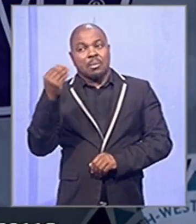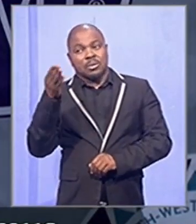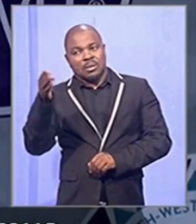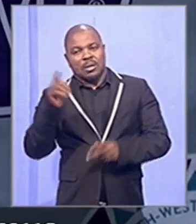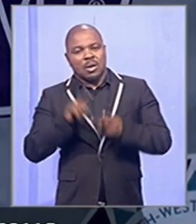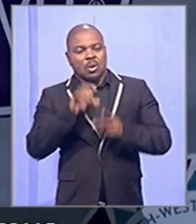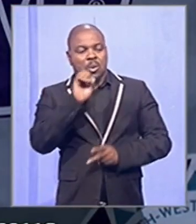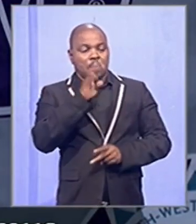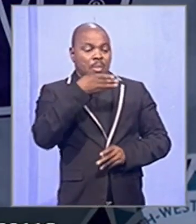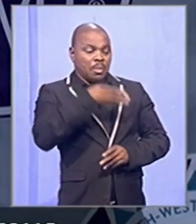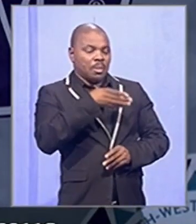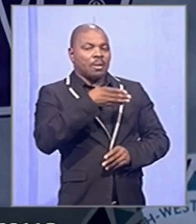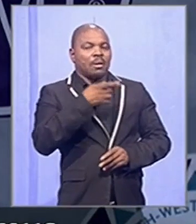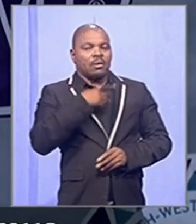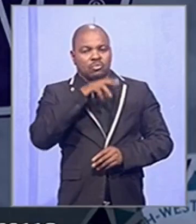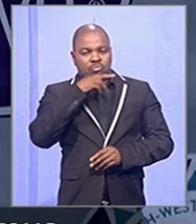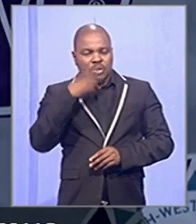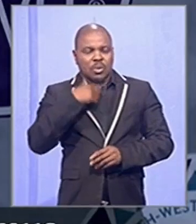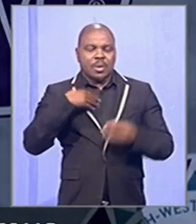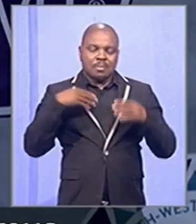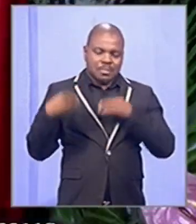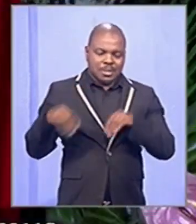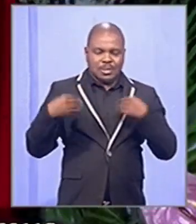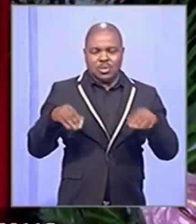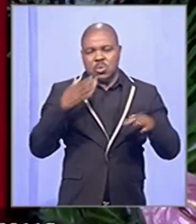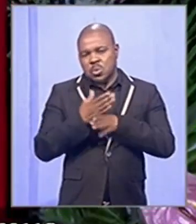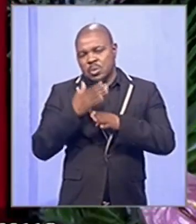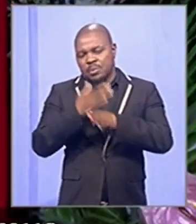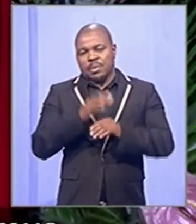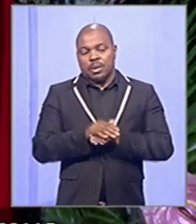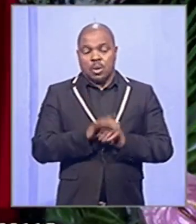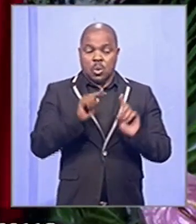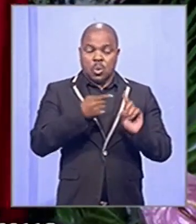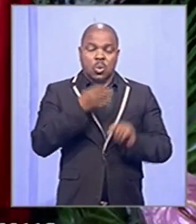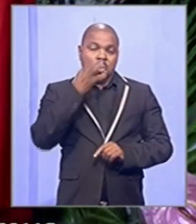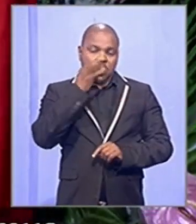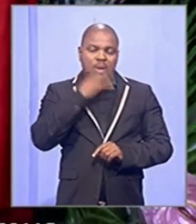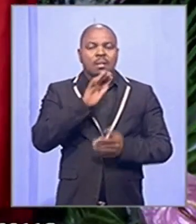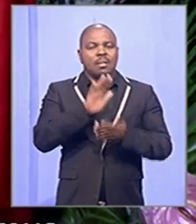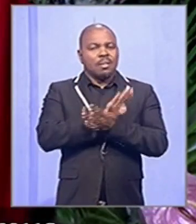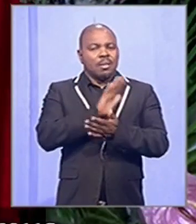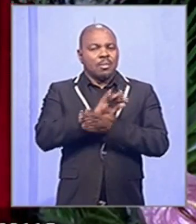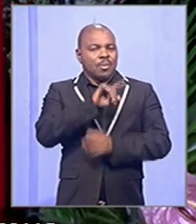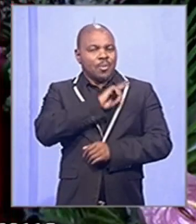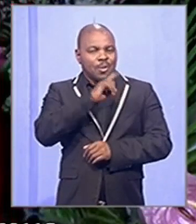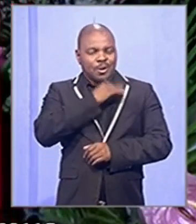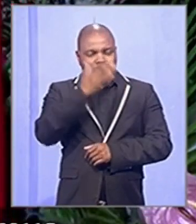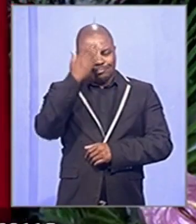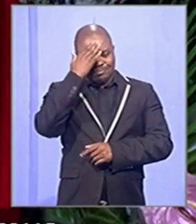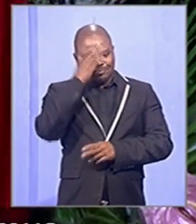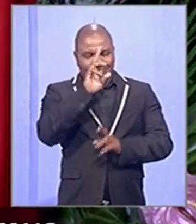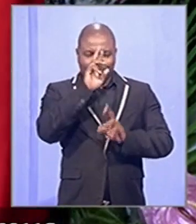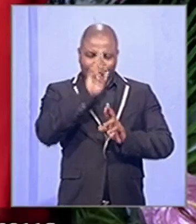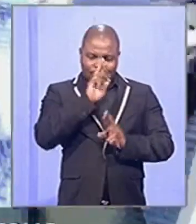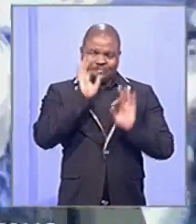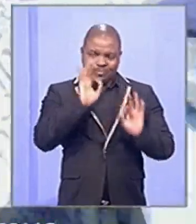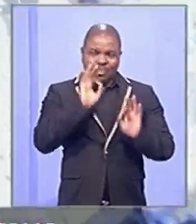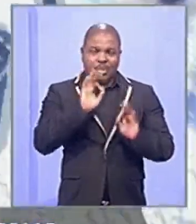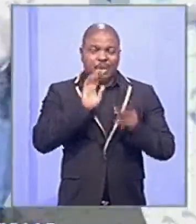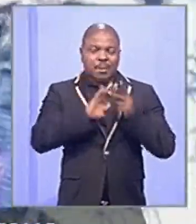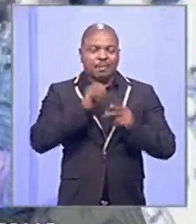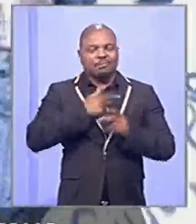setlha se se latelang. O kaile gape fa go ise go tsewe tshwetso ka gore ke mang yo tla tsena mo maemong a bokapteni. We've been working really